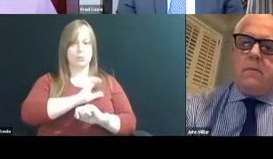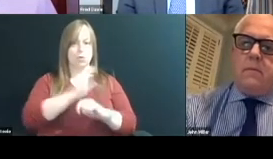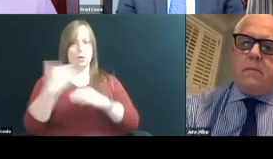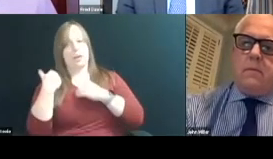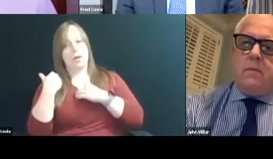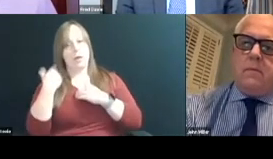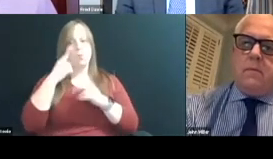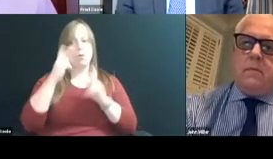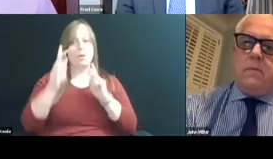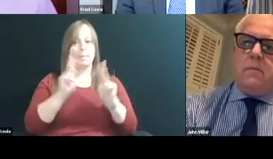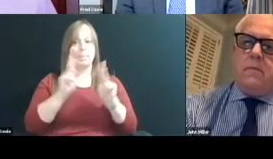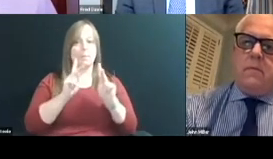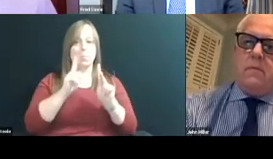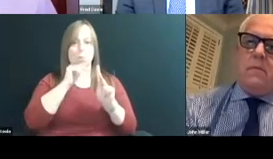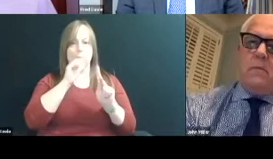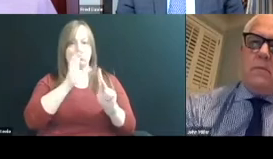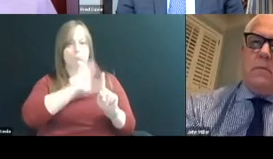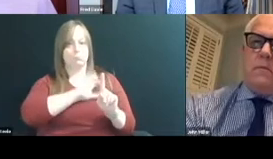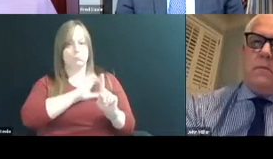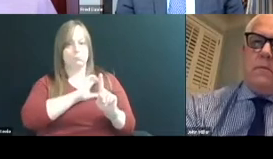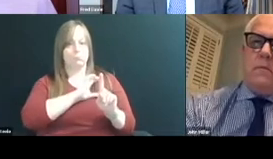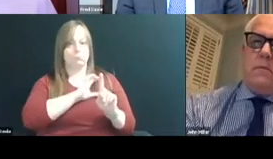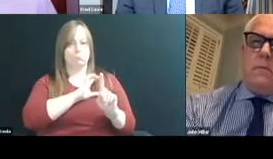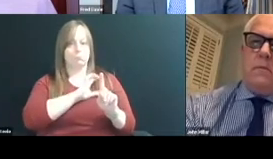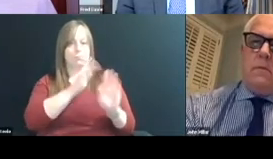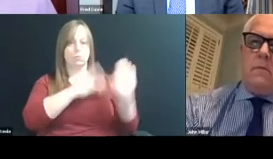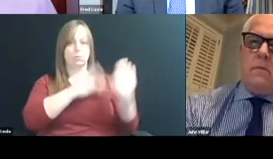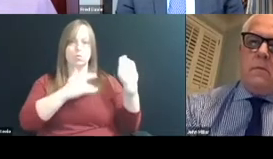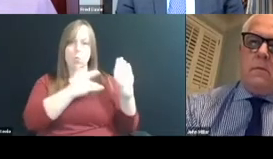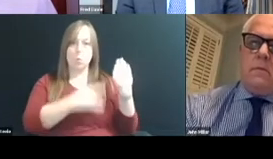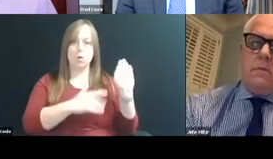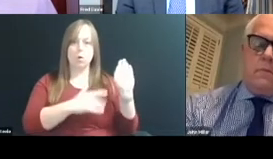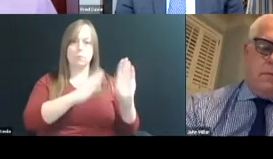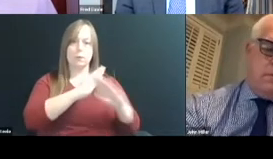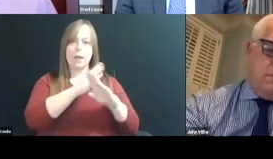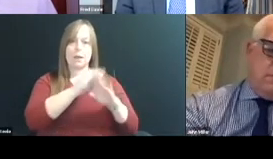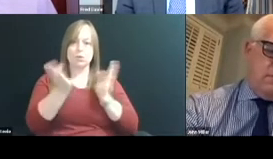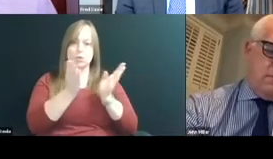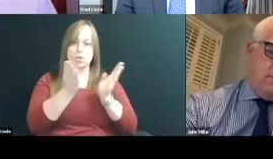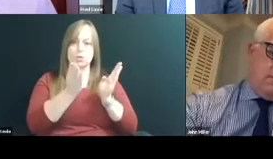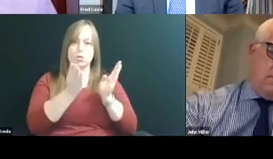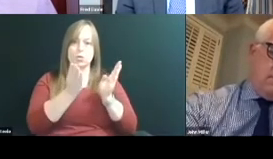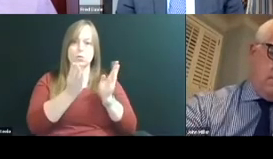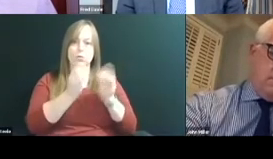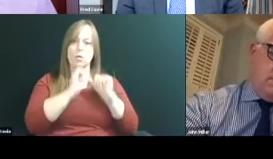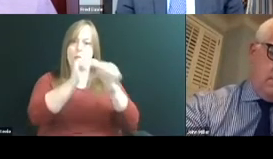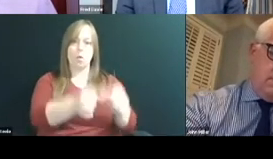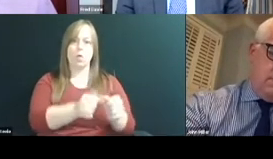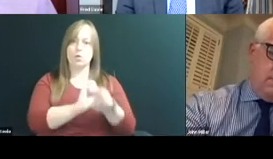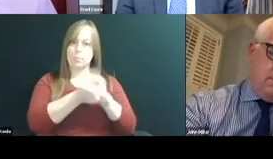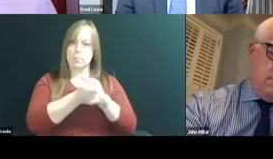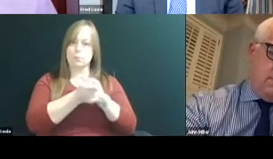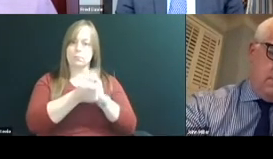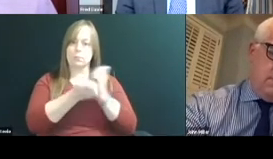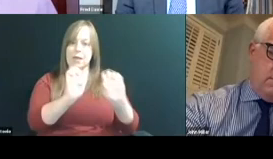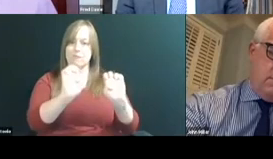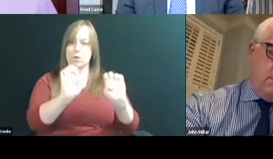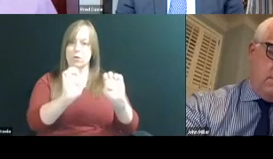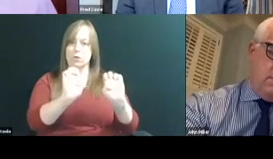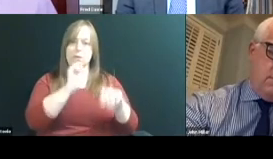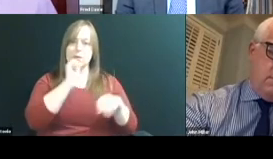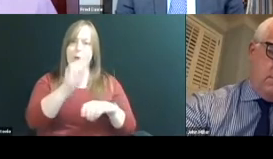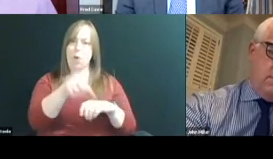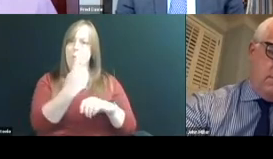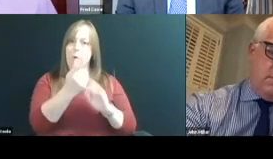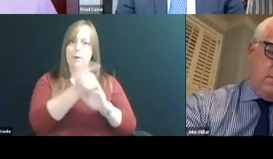to the people whom police officers are sworn to protect and serve. This is indeed a long-term effort. It's going to involve not just